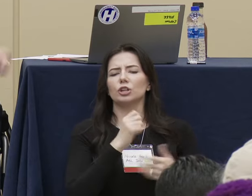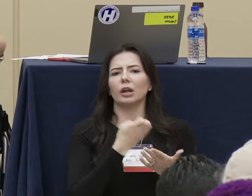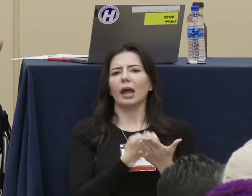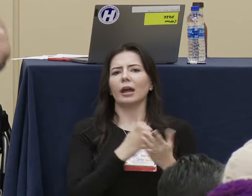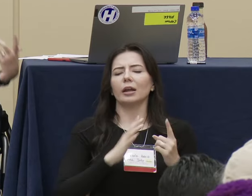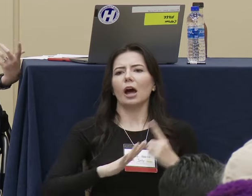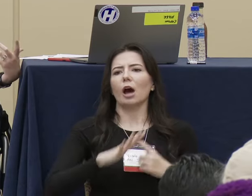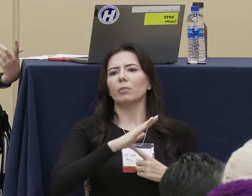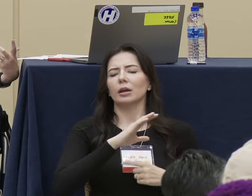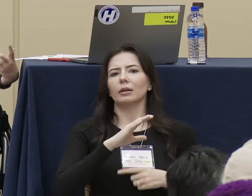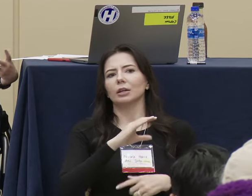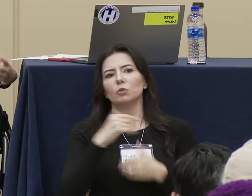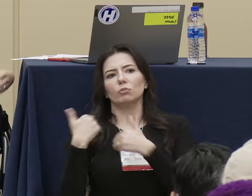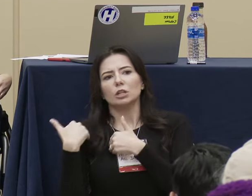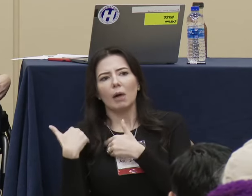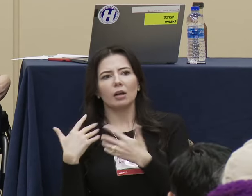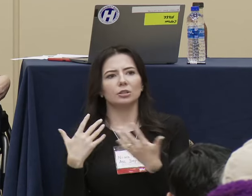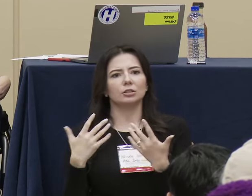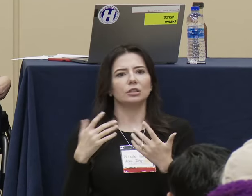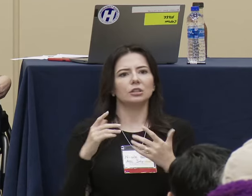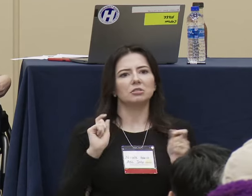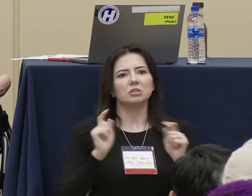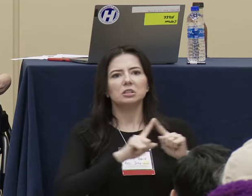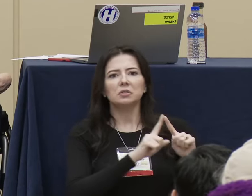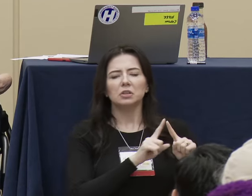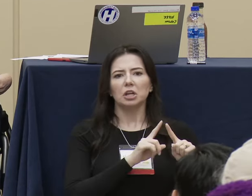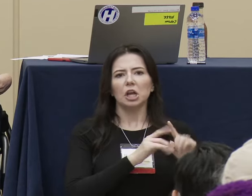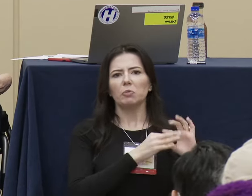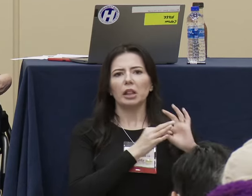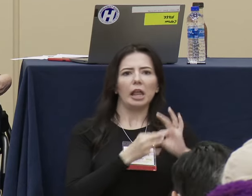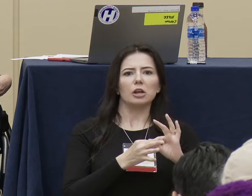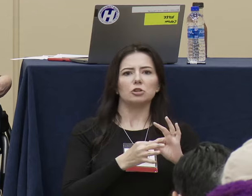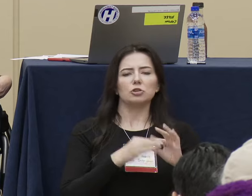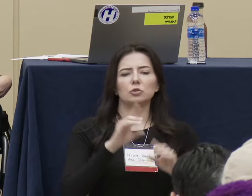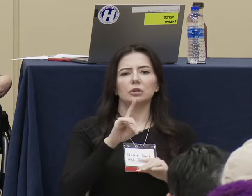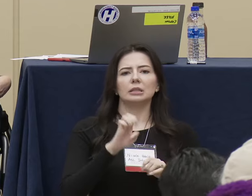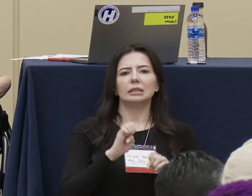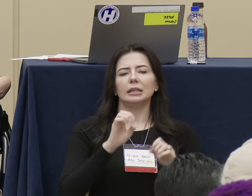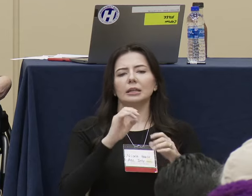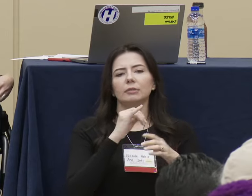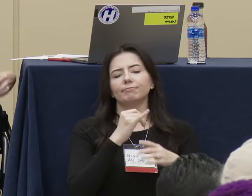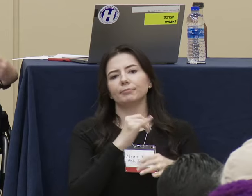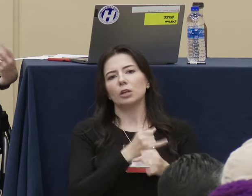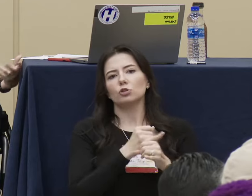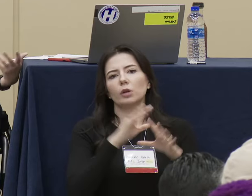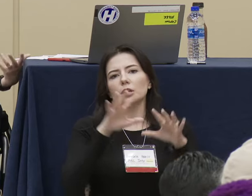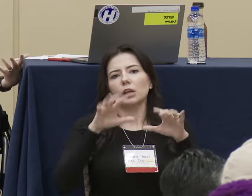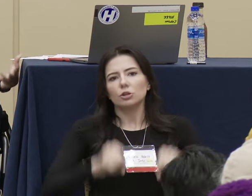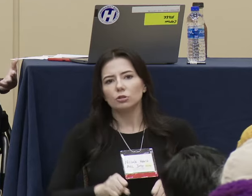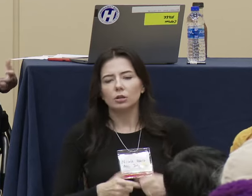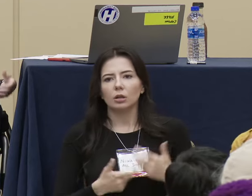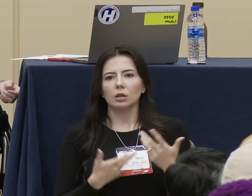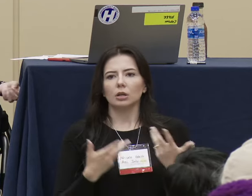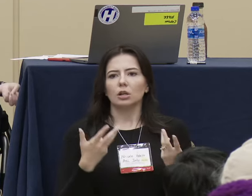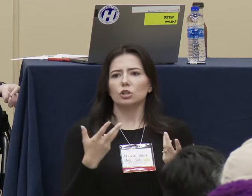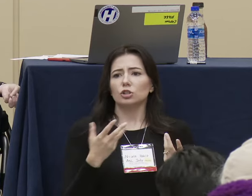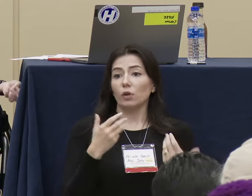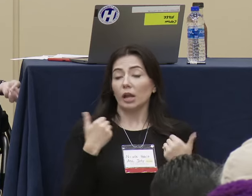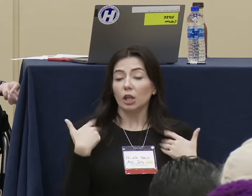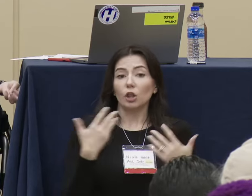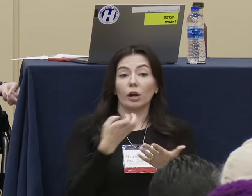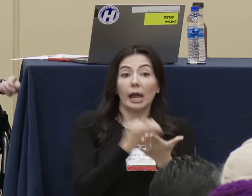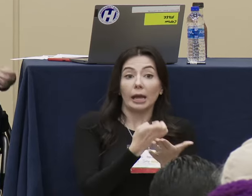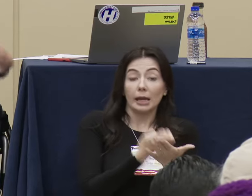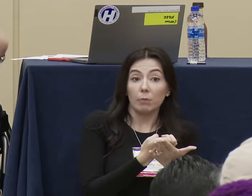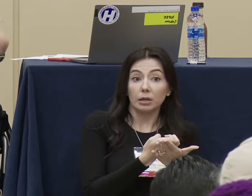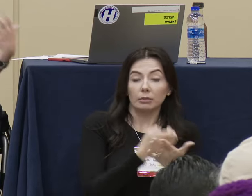of deinstitutionalization, for example, in ways that get their economic and emotional needs met without holding